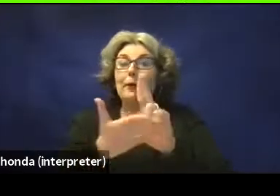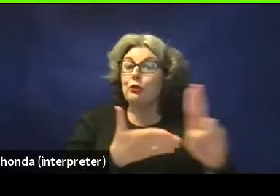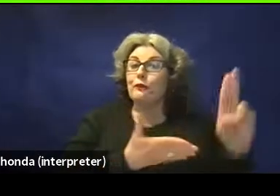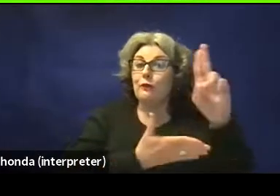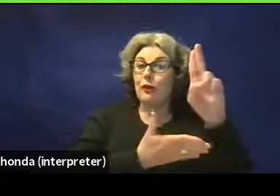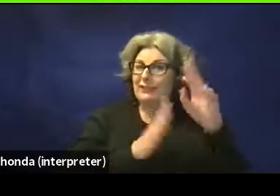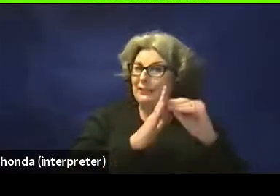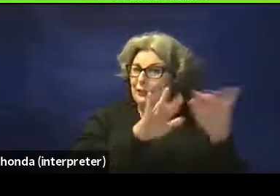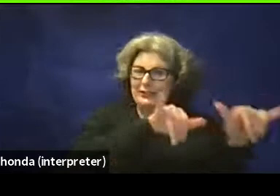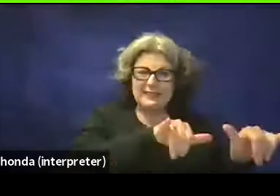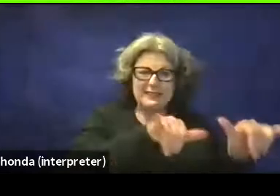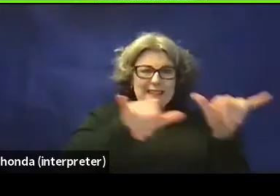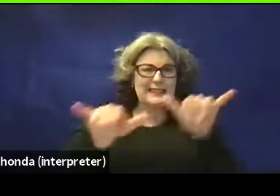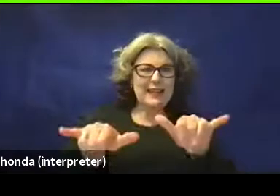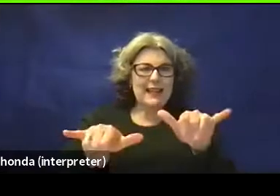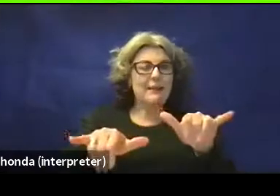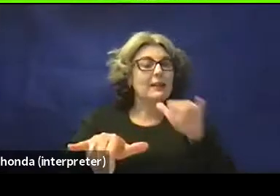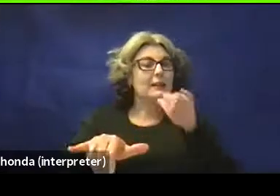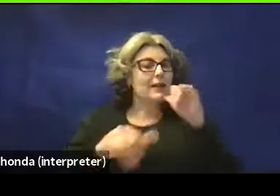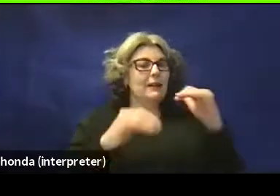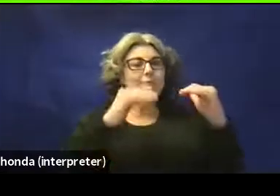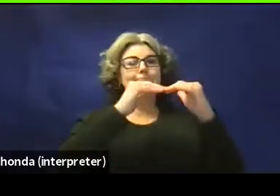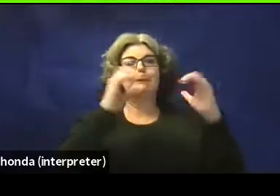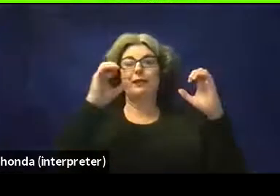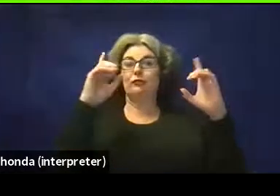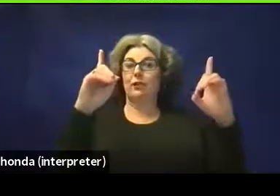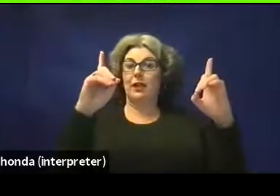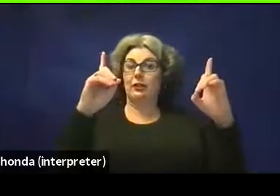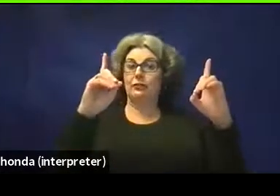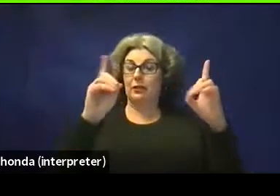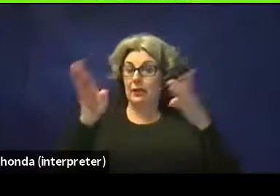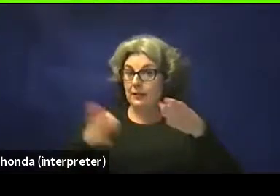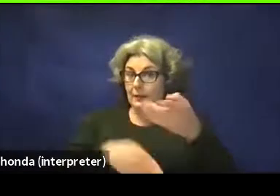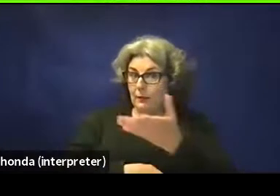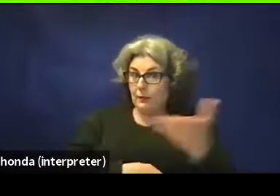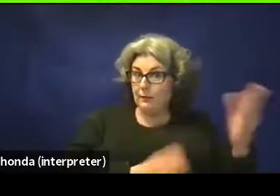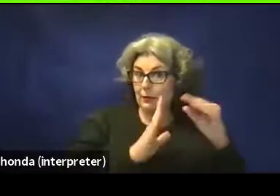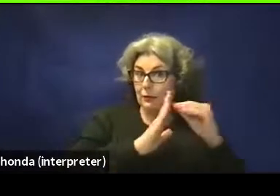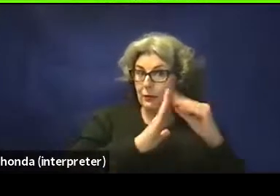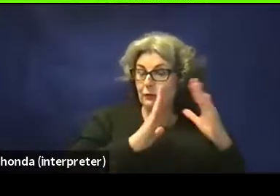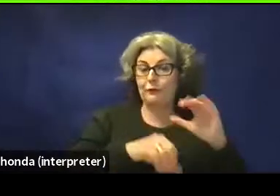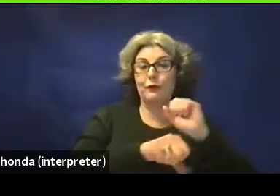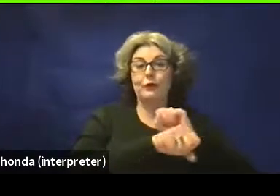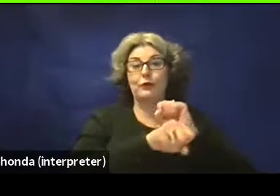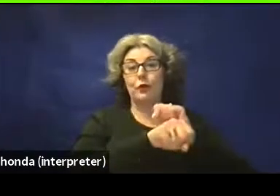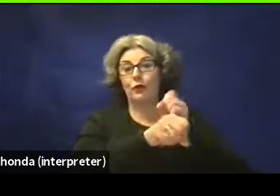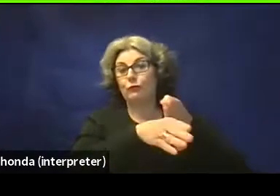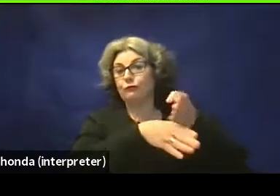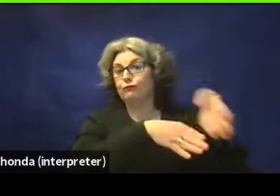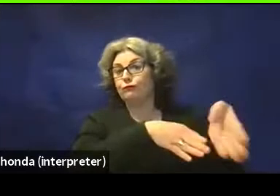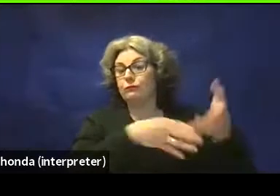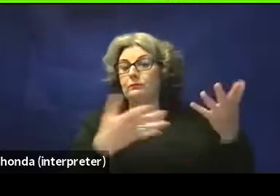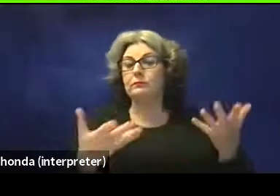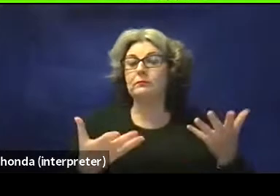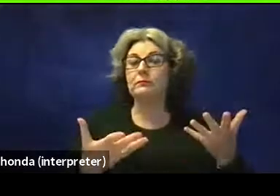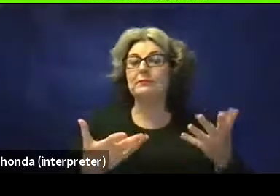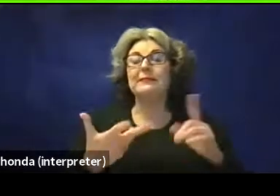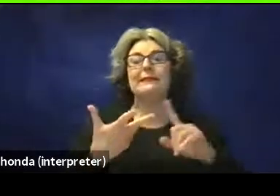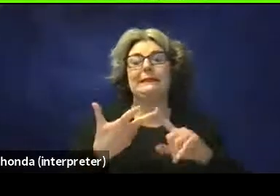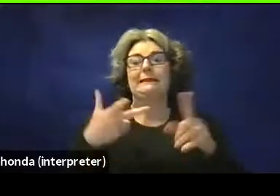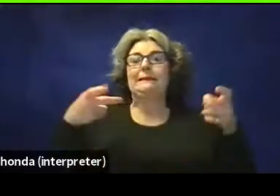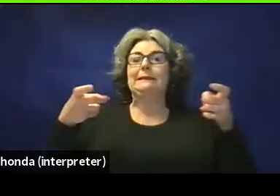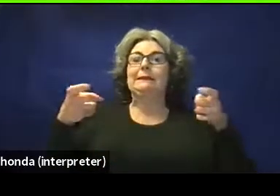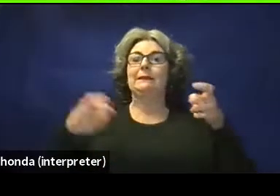level students are not getting an education that prepares them for the current workforce. And then